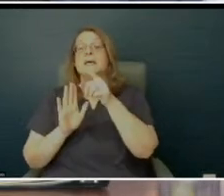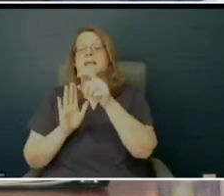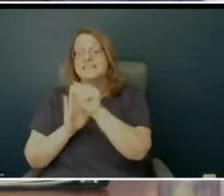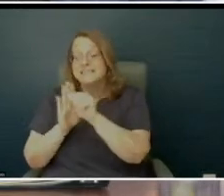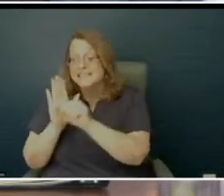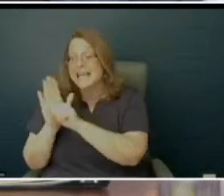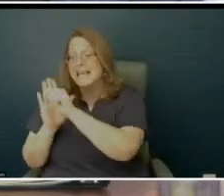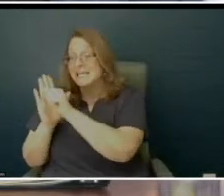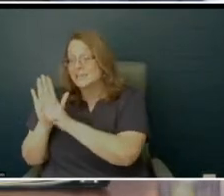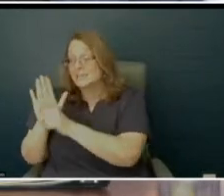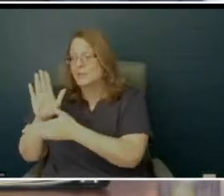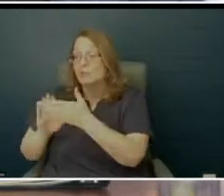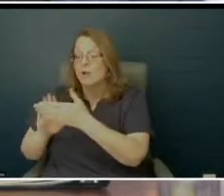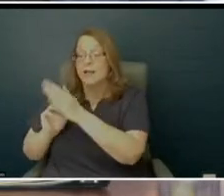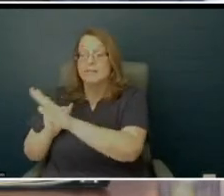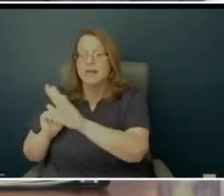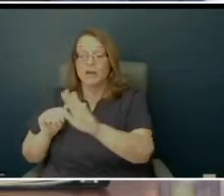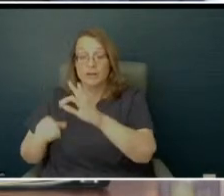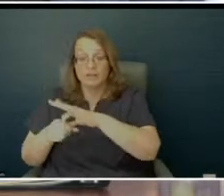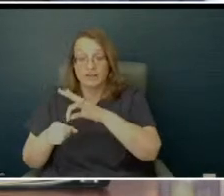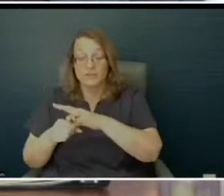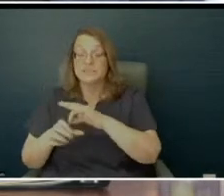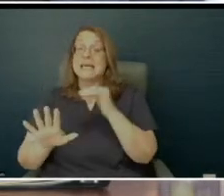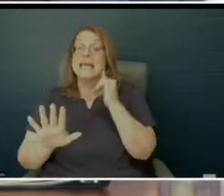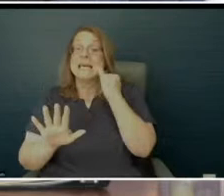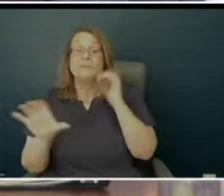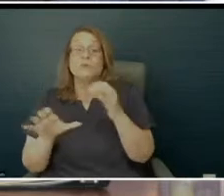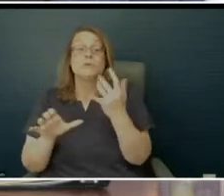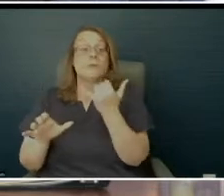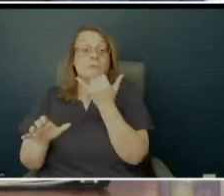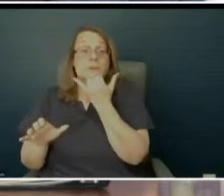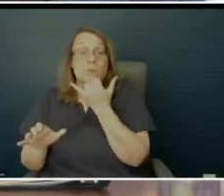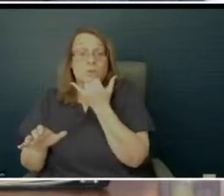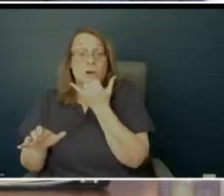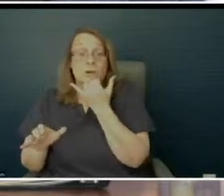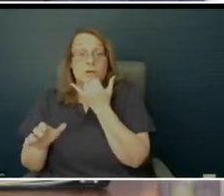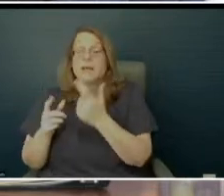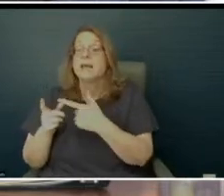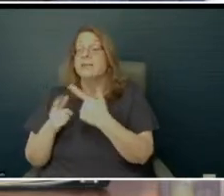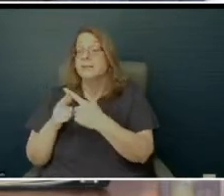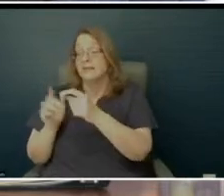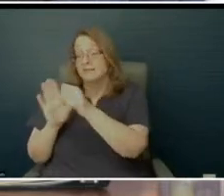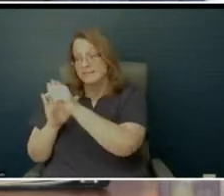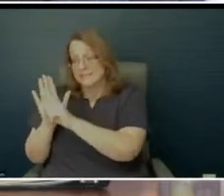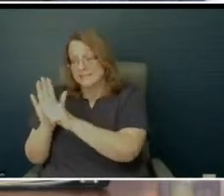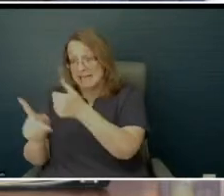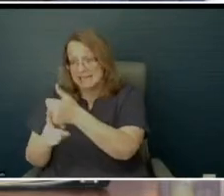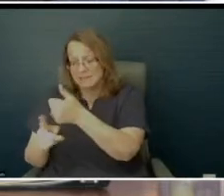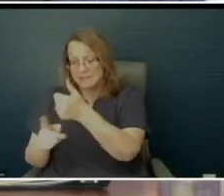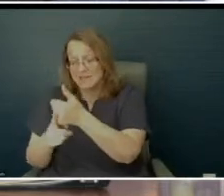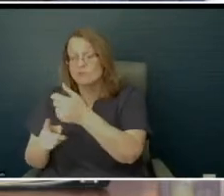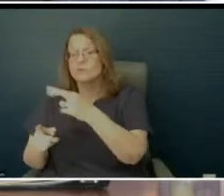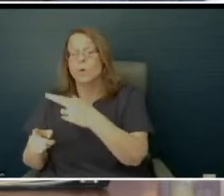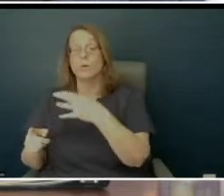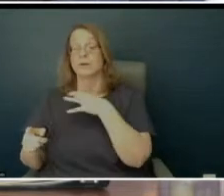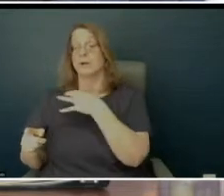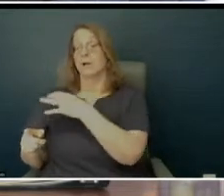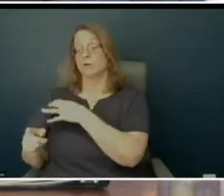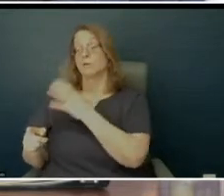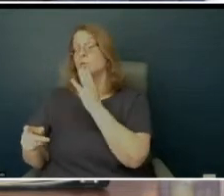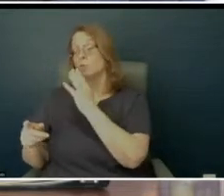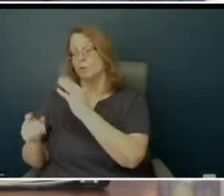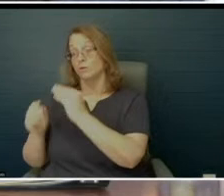a way that it was defective, that is to the state or Congress to correct. It is not for the Justice Department to step